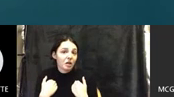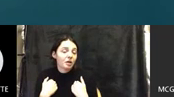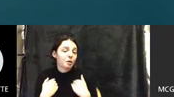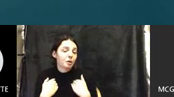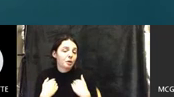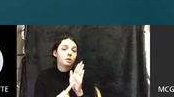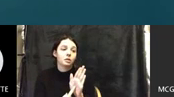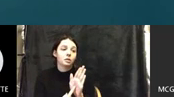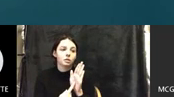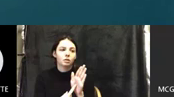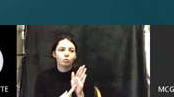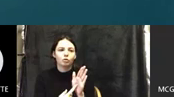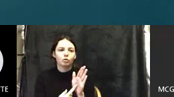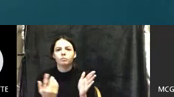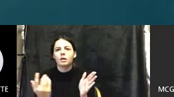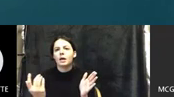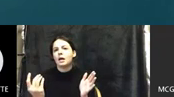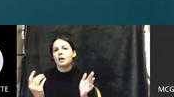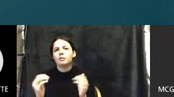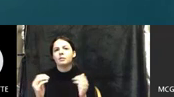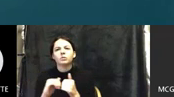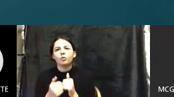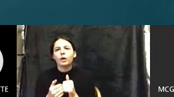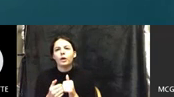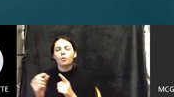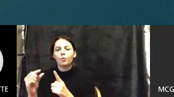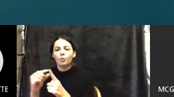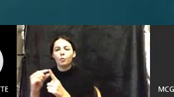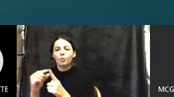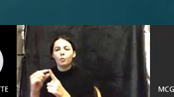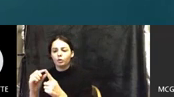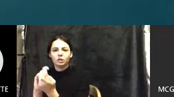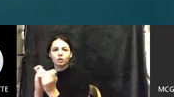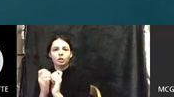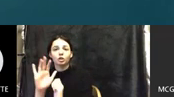here in America, anywhere else in the world.